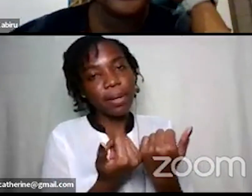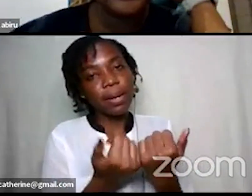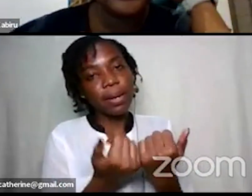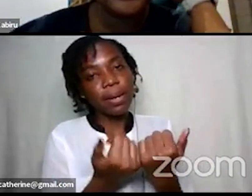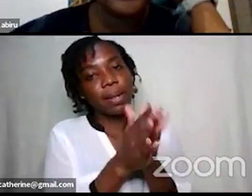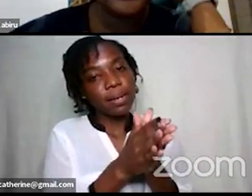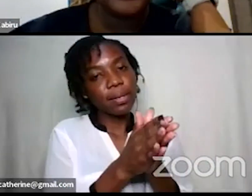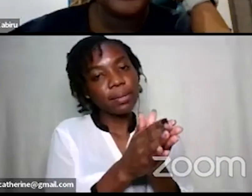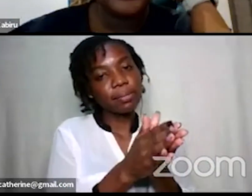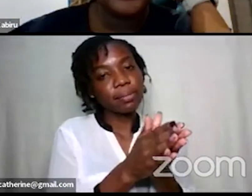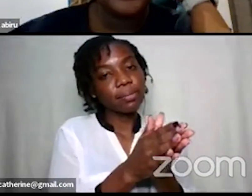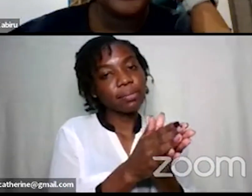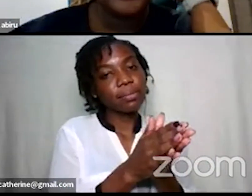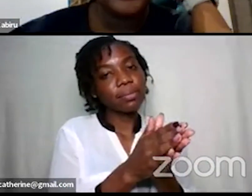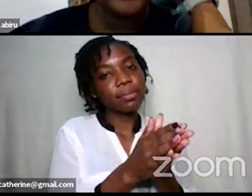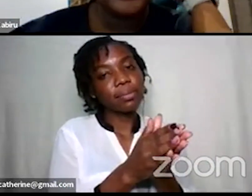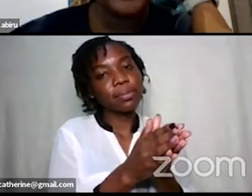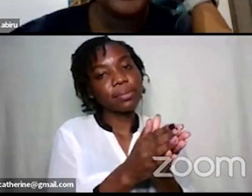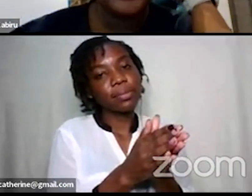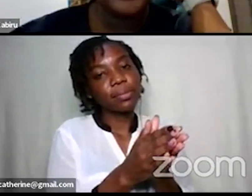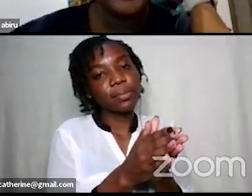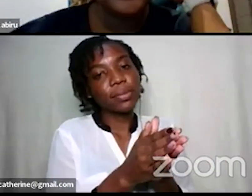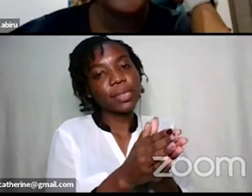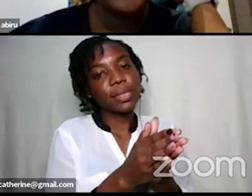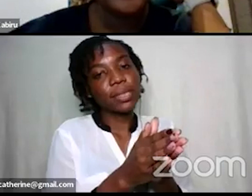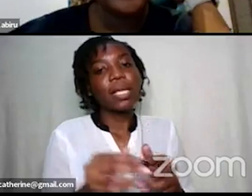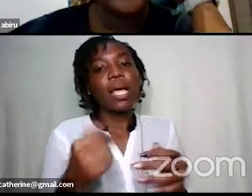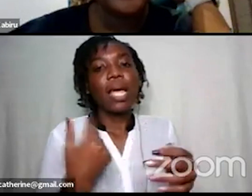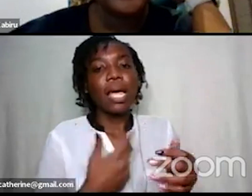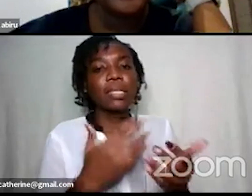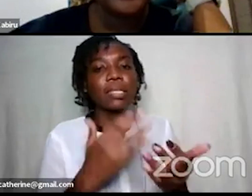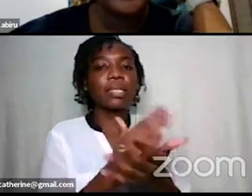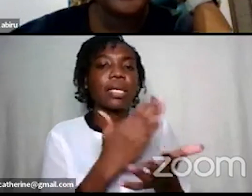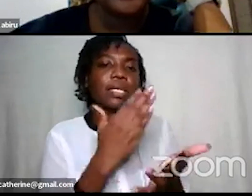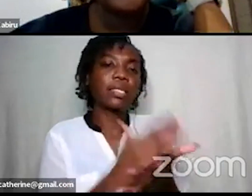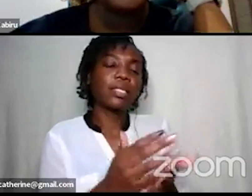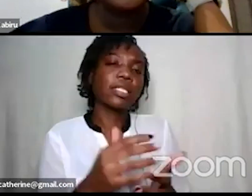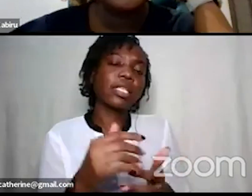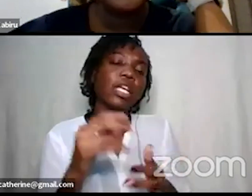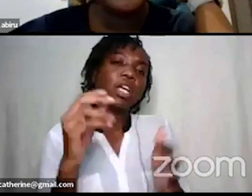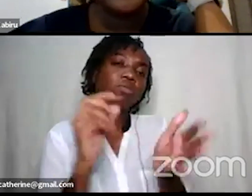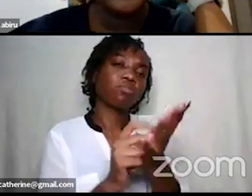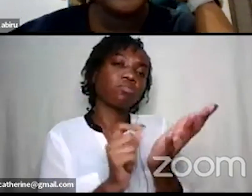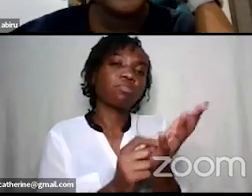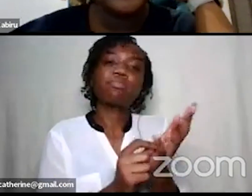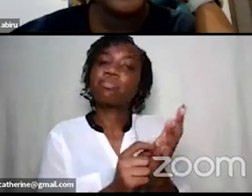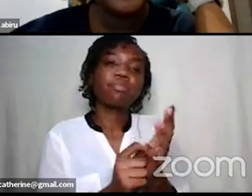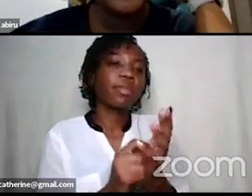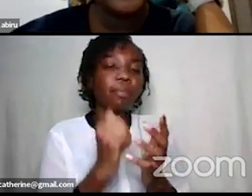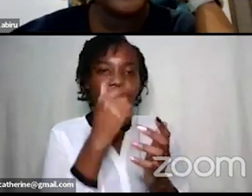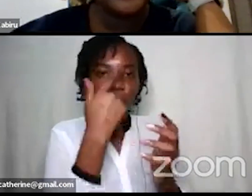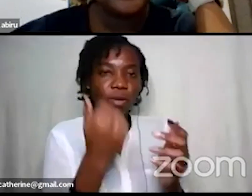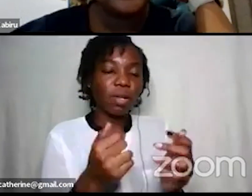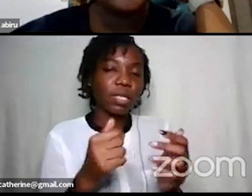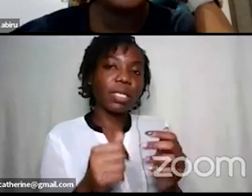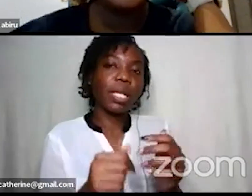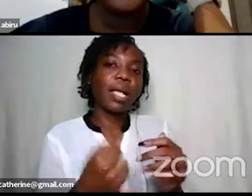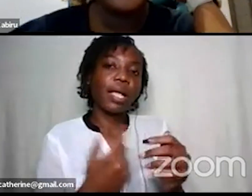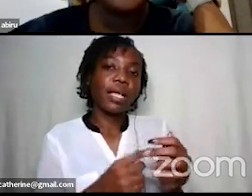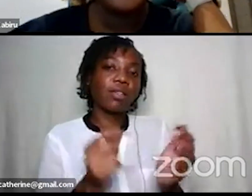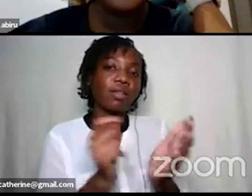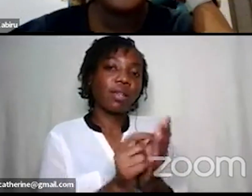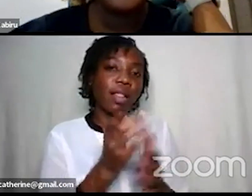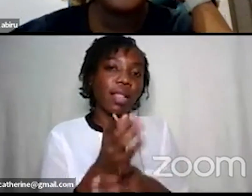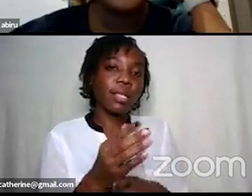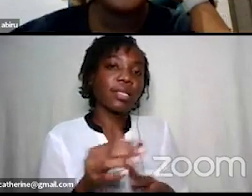What's happening now. We rarely share notes because we do a recording. They are actually, when you upload the recording, the notes were